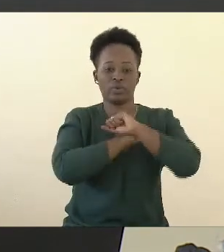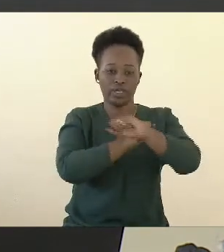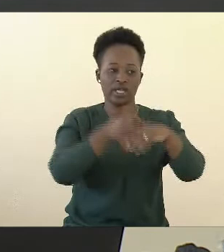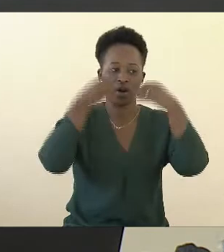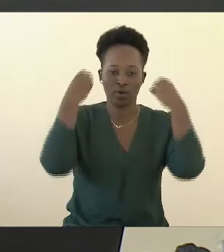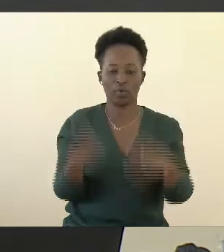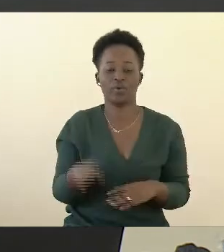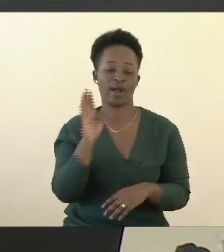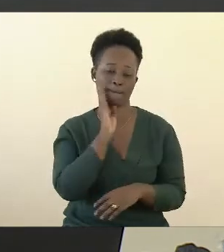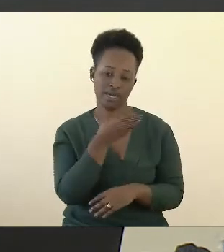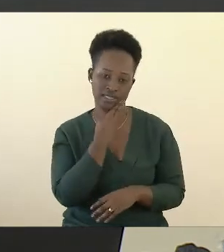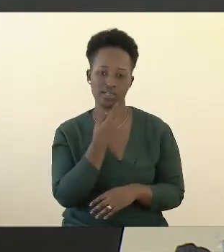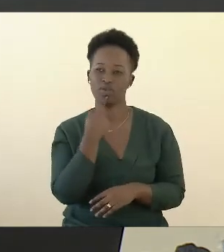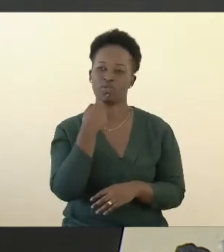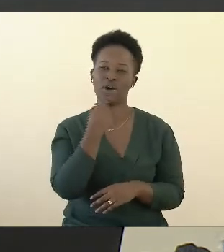a tough